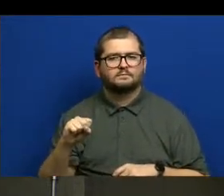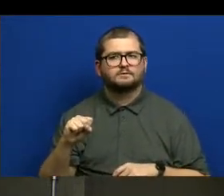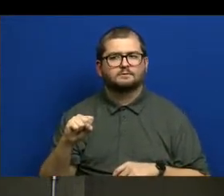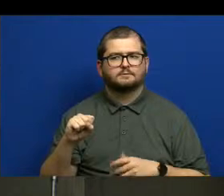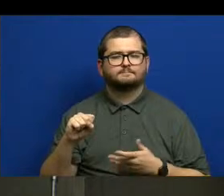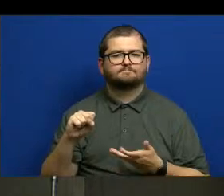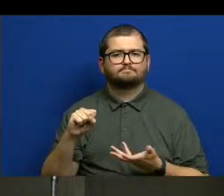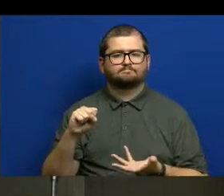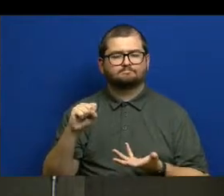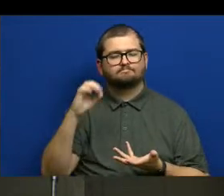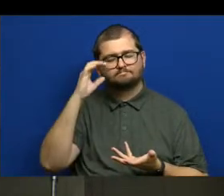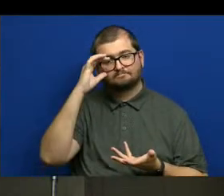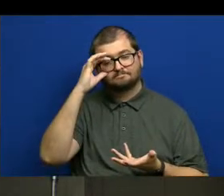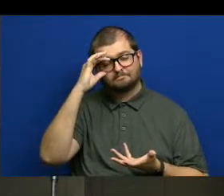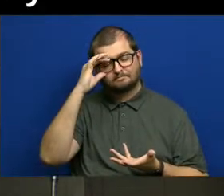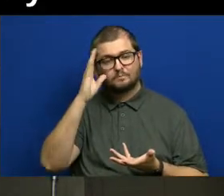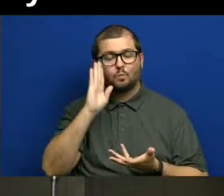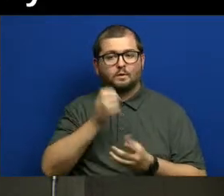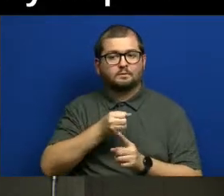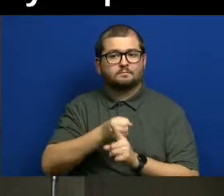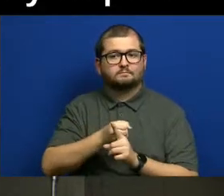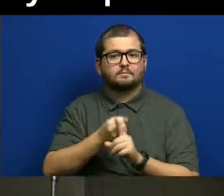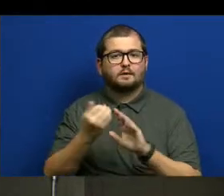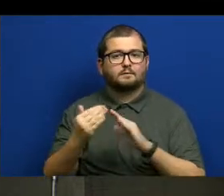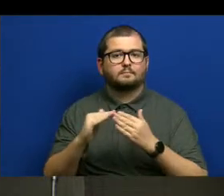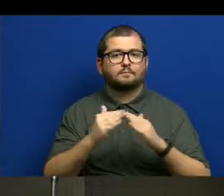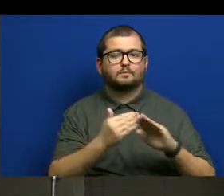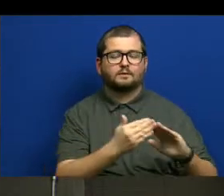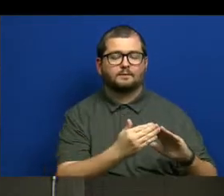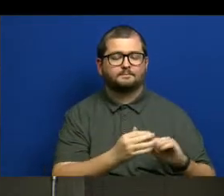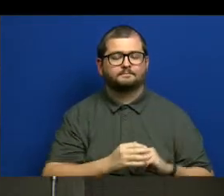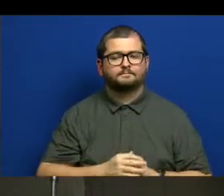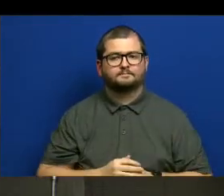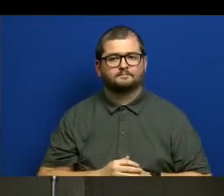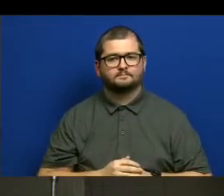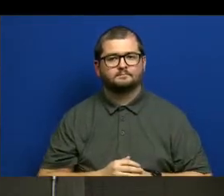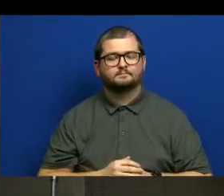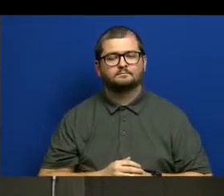which specifically impact our communities.